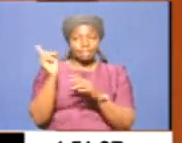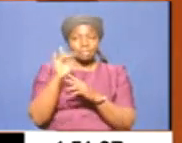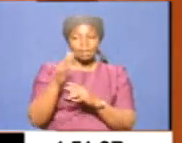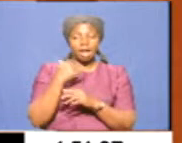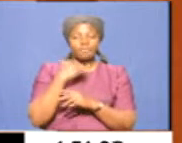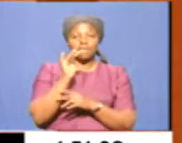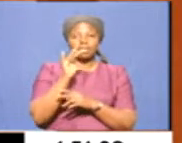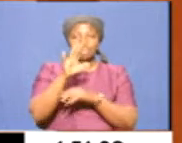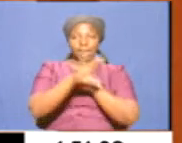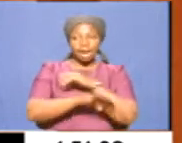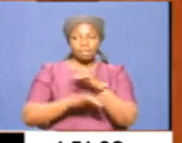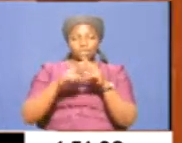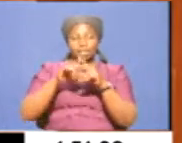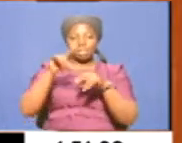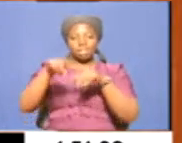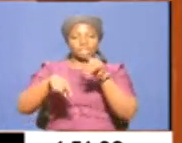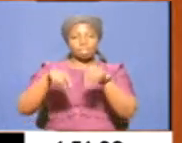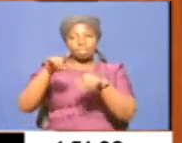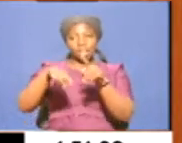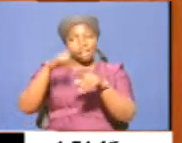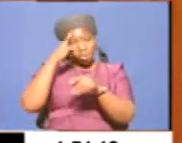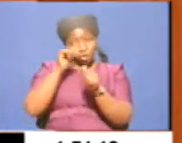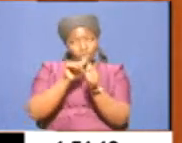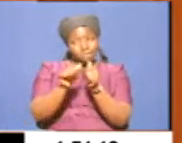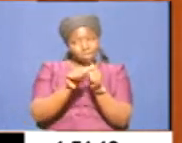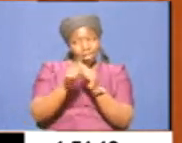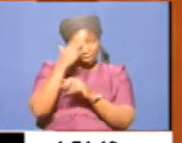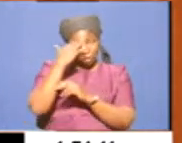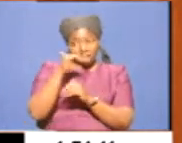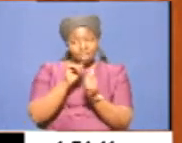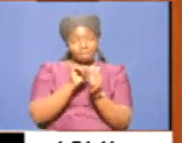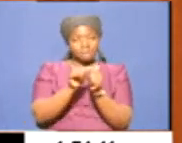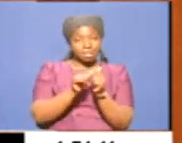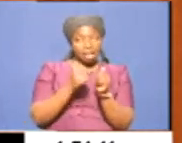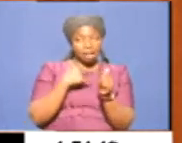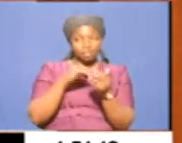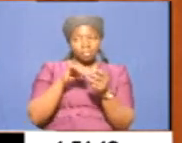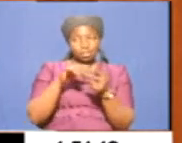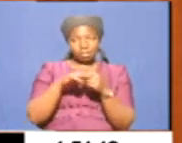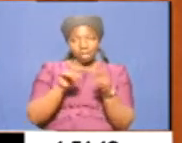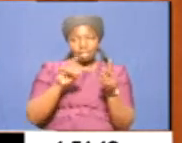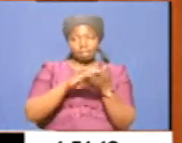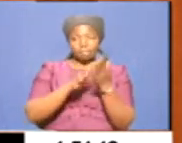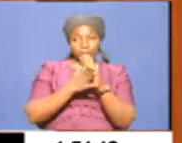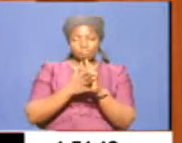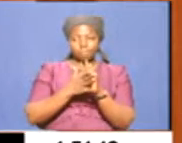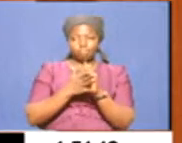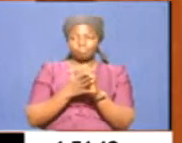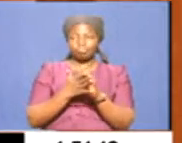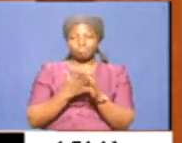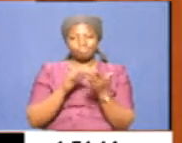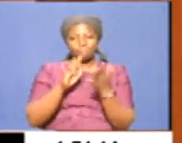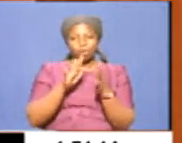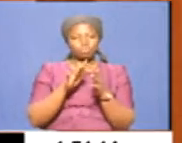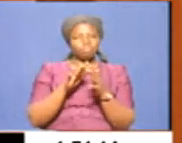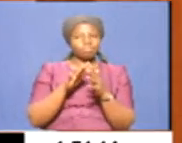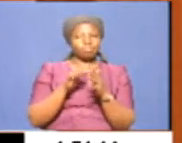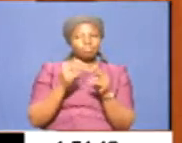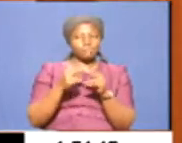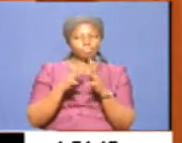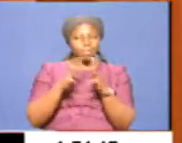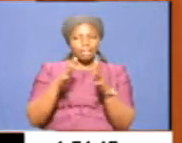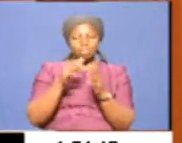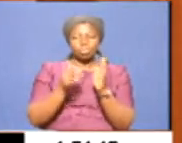away from maize, because maize has also become a very political crop. But also you have more nutritious crops like millet, you